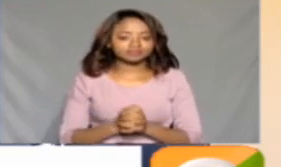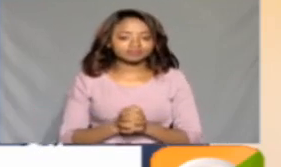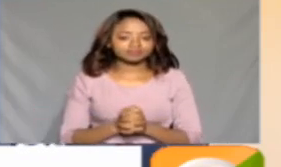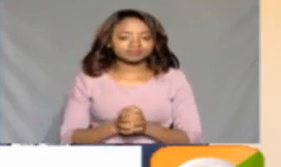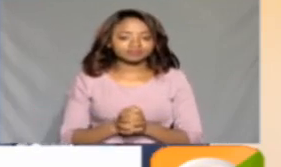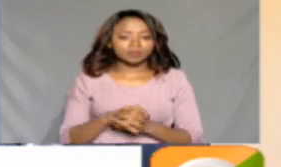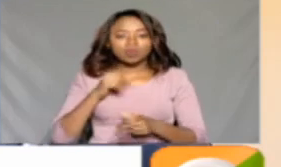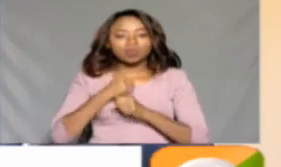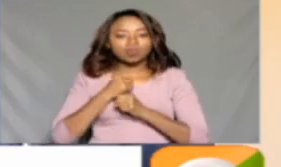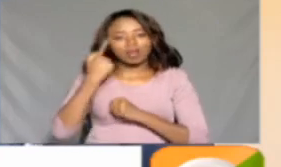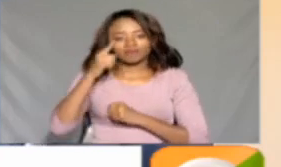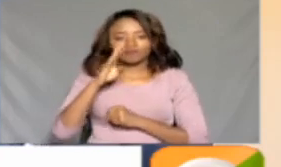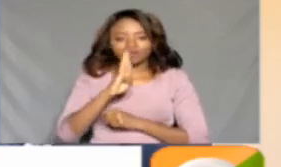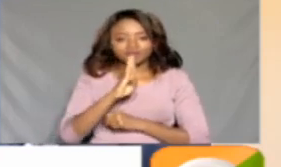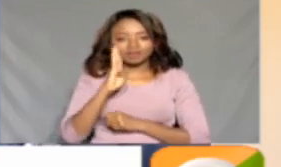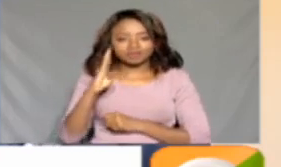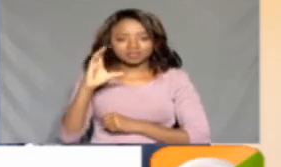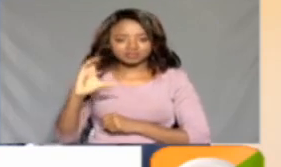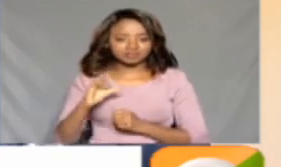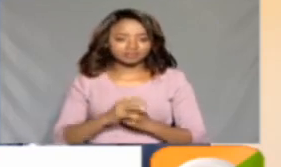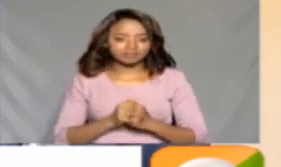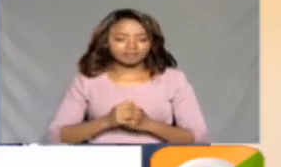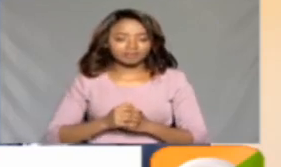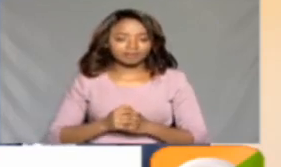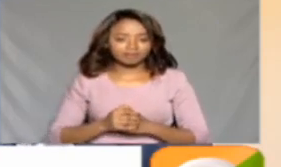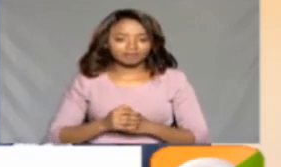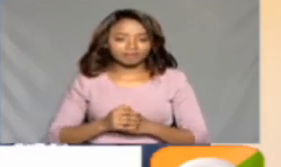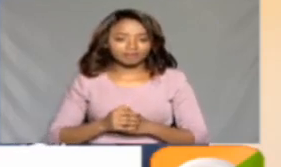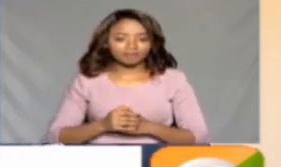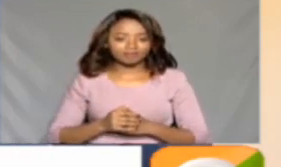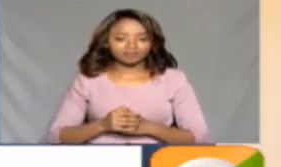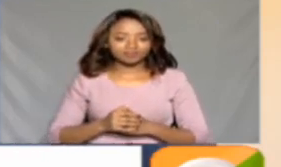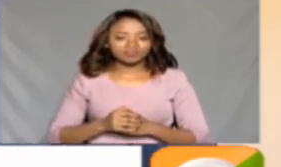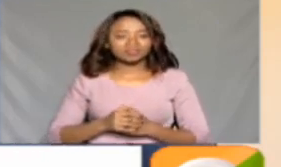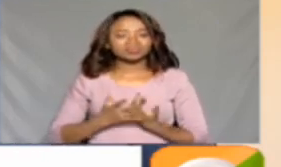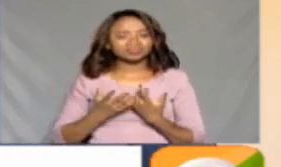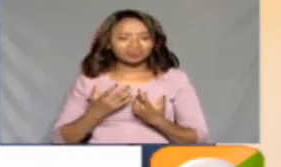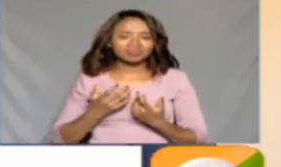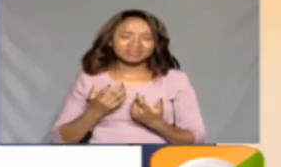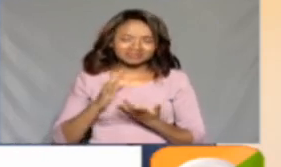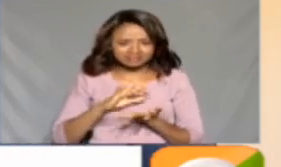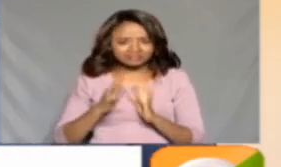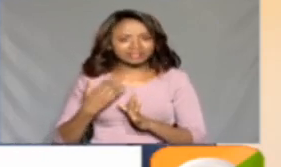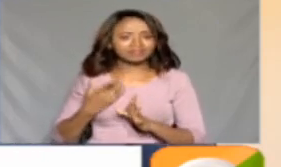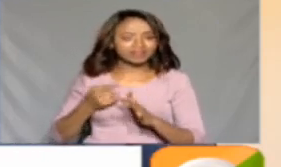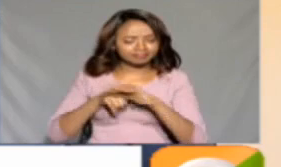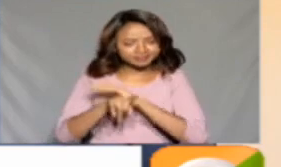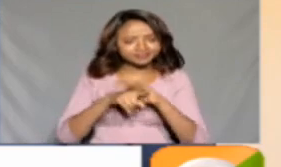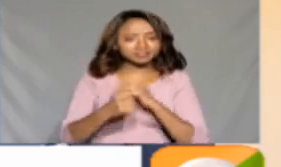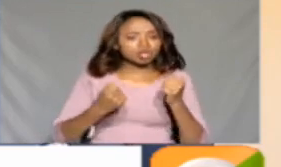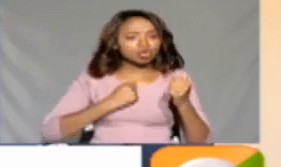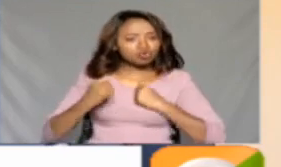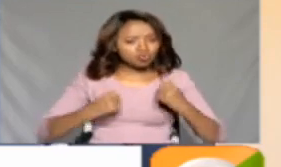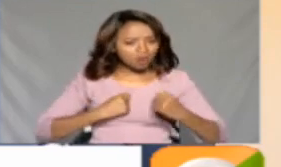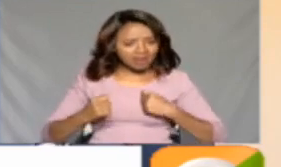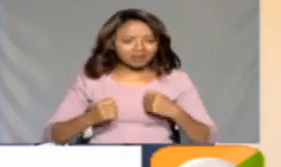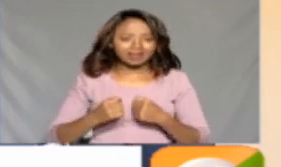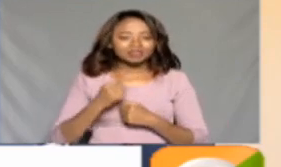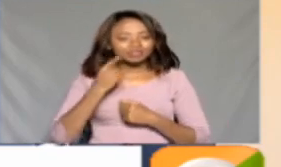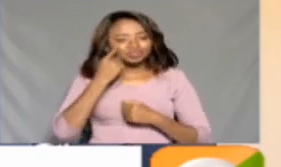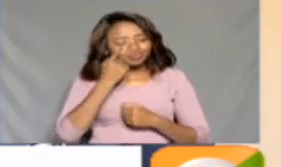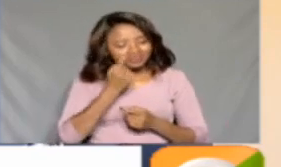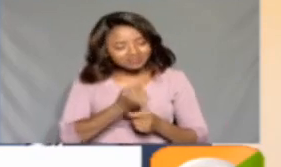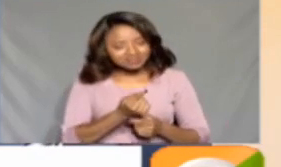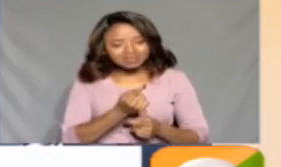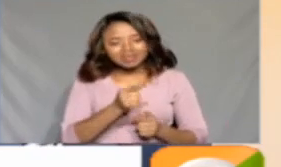BBC. And every so often, I've gone back to Rwanda to see what